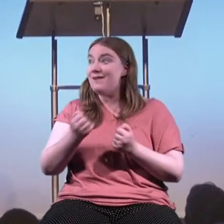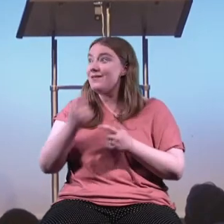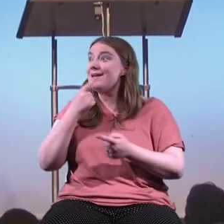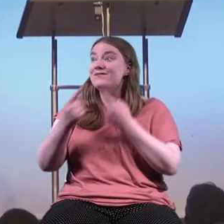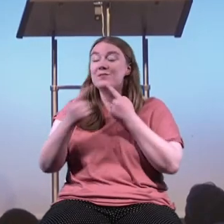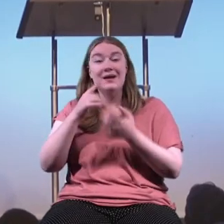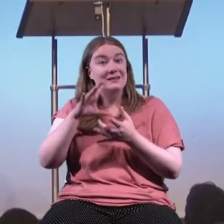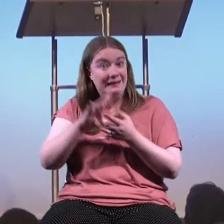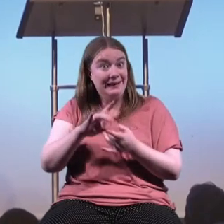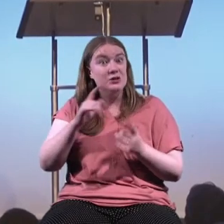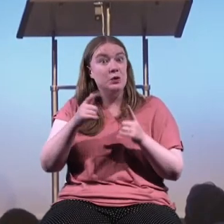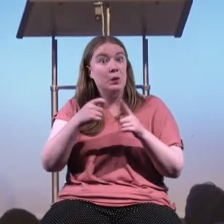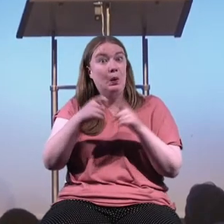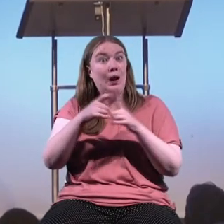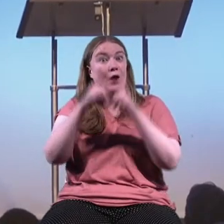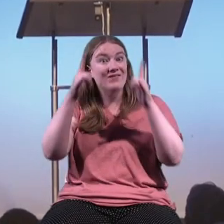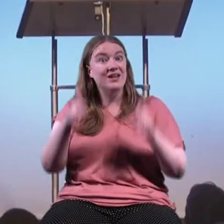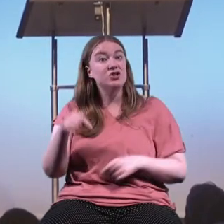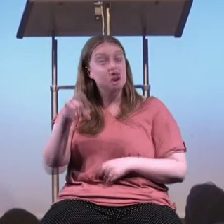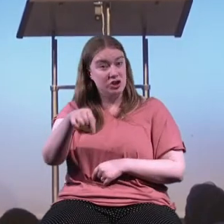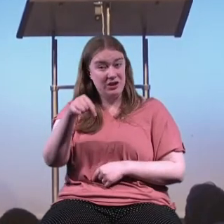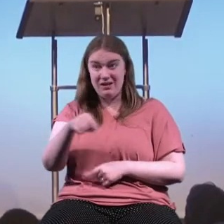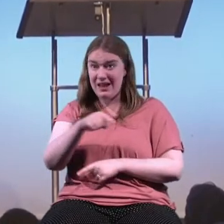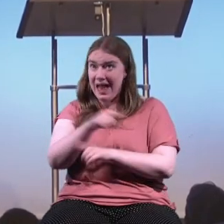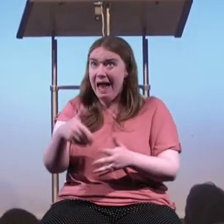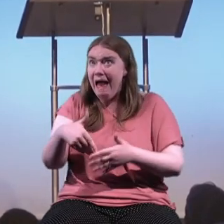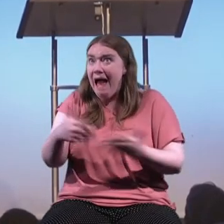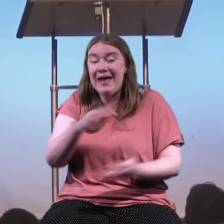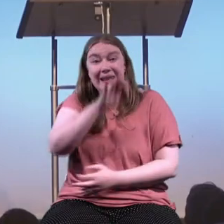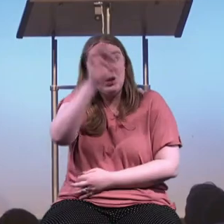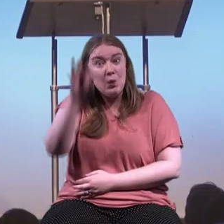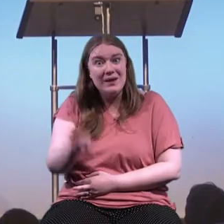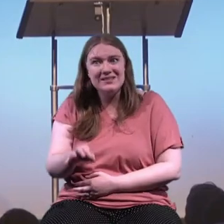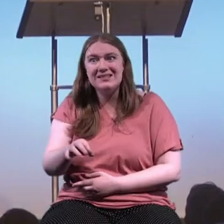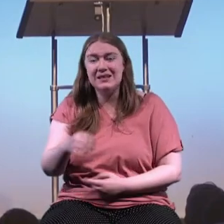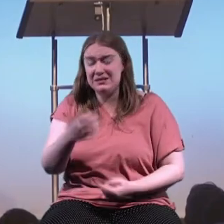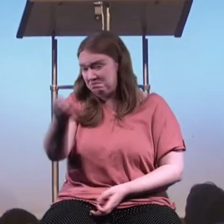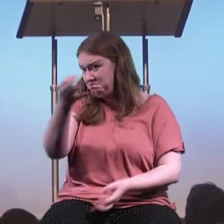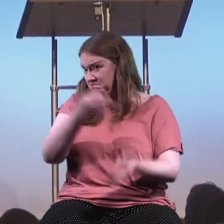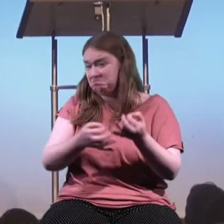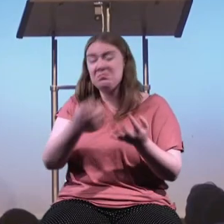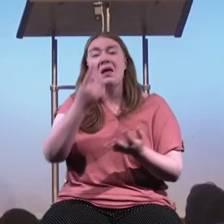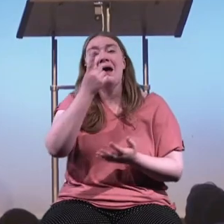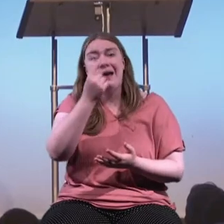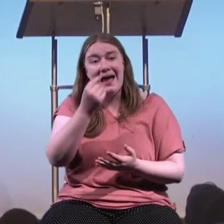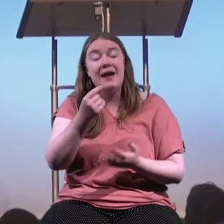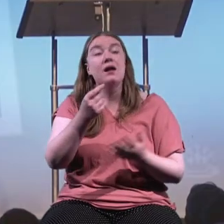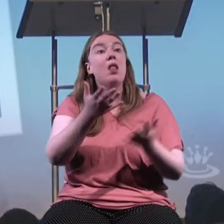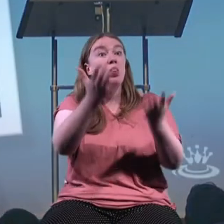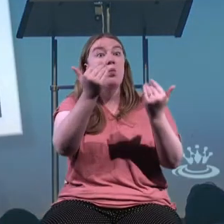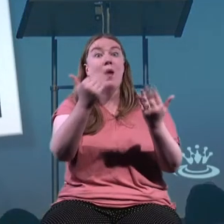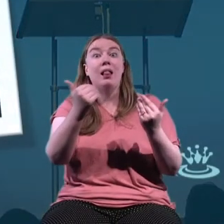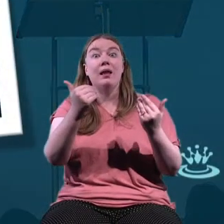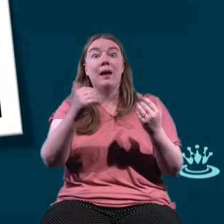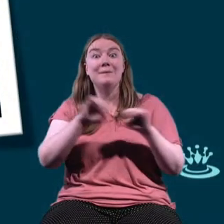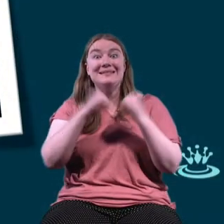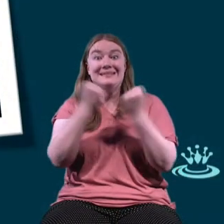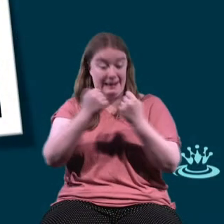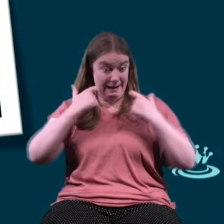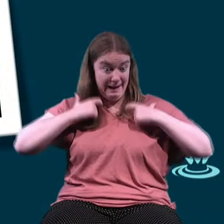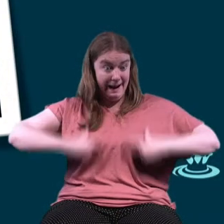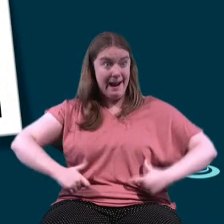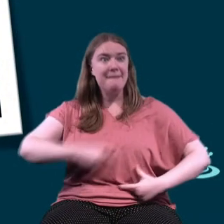need any assistance with pretty much anything at all, we'll see how far we can push that, ask any of the welcome team. They